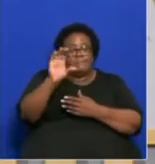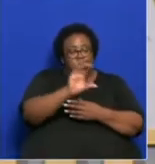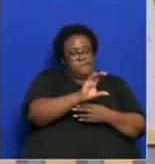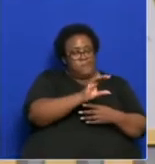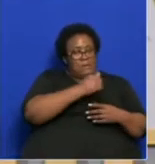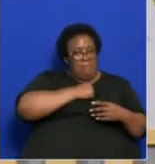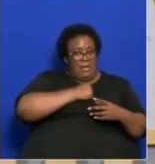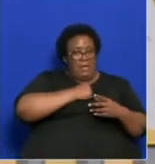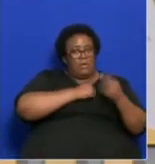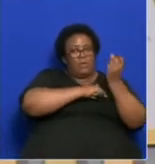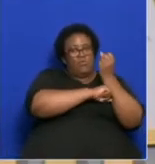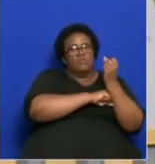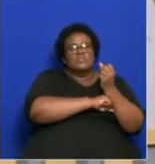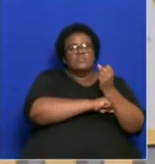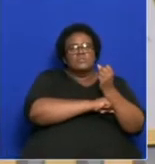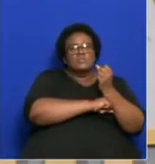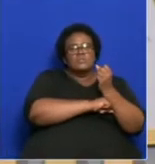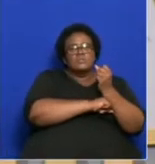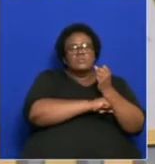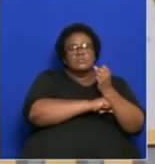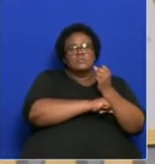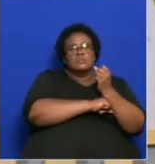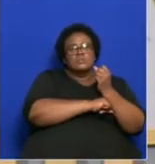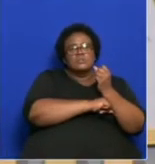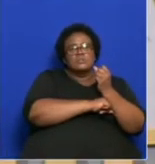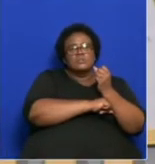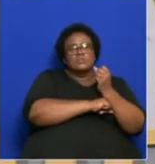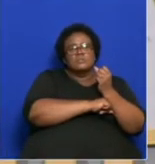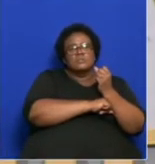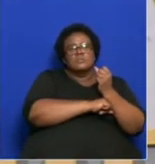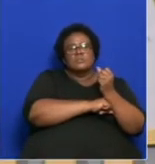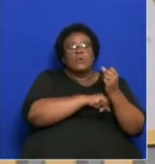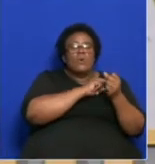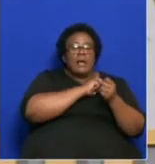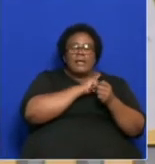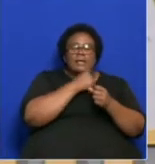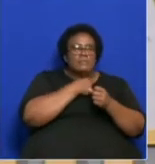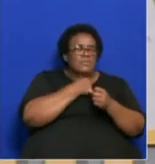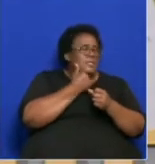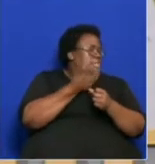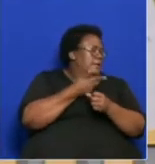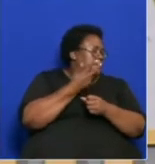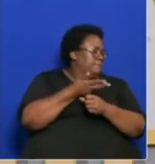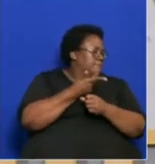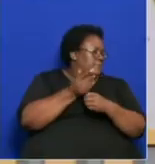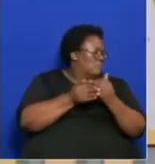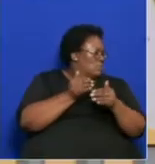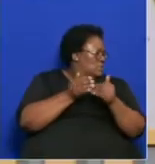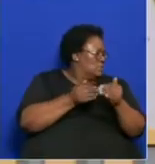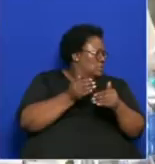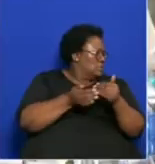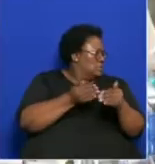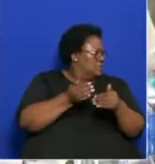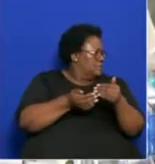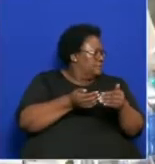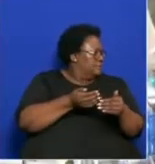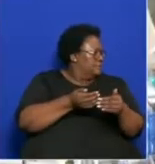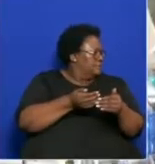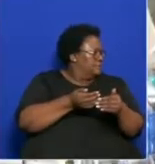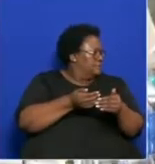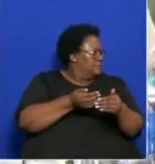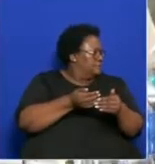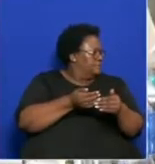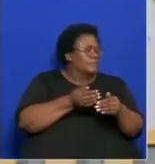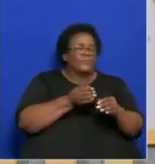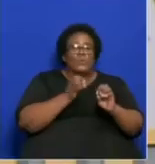order to what you call the process. I mean, in order to what you call the process, yes. Thank you, Director.